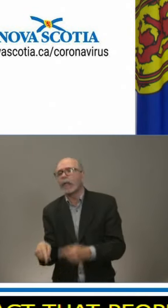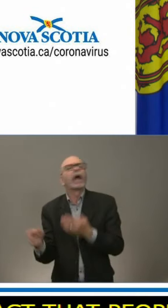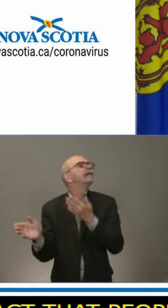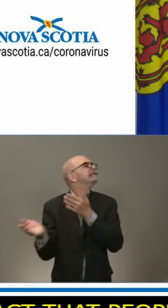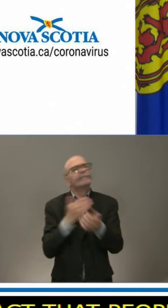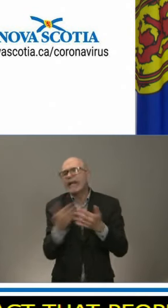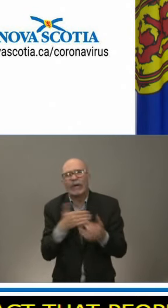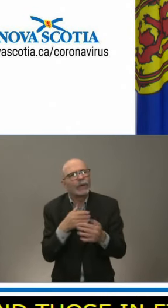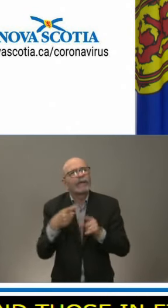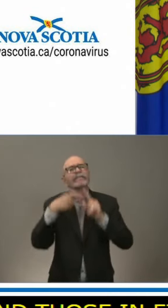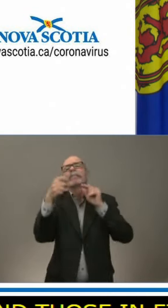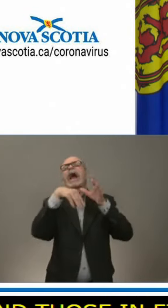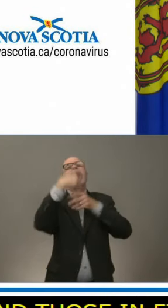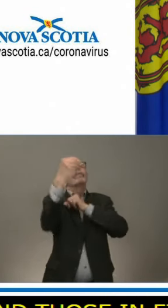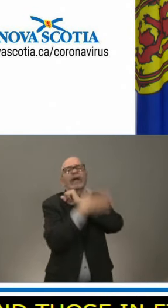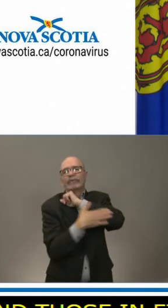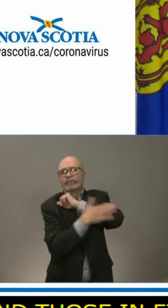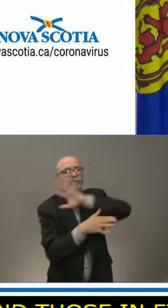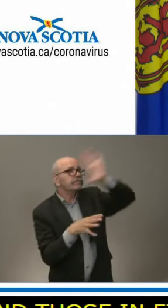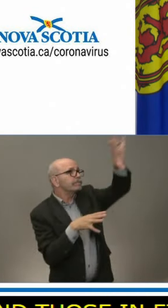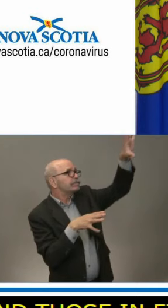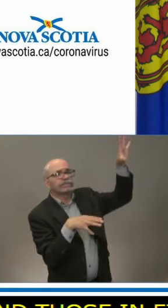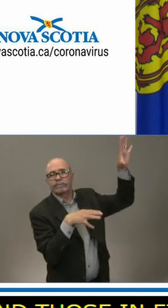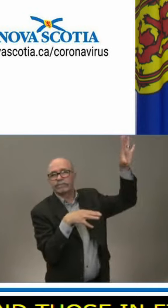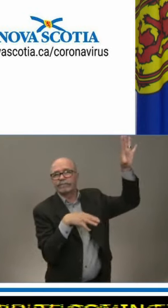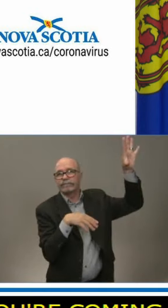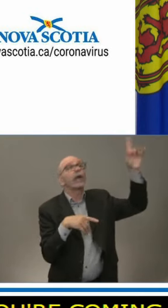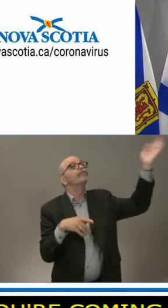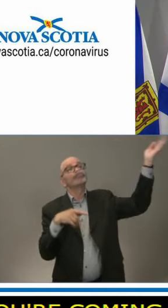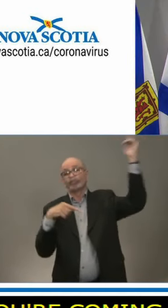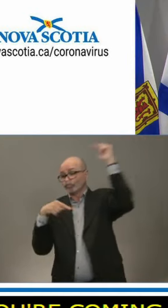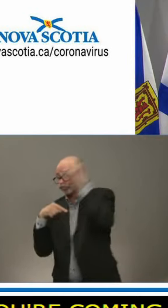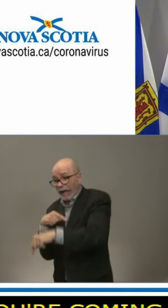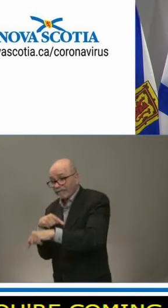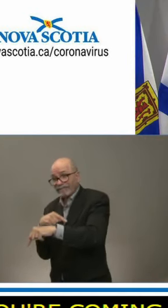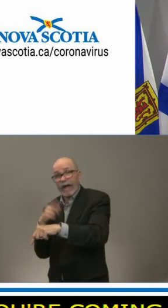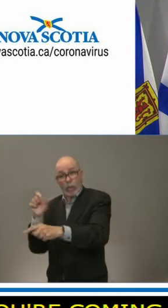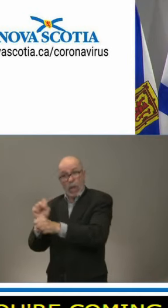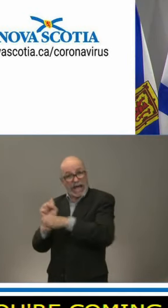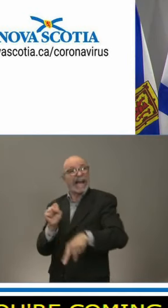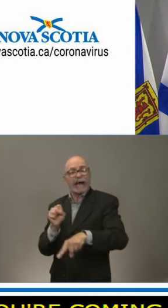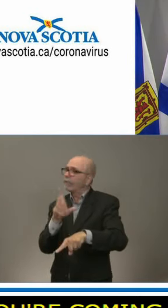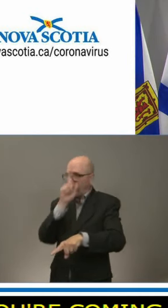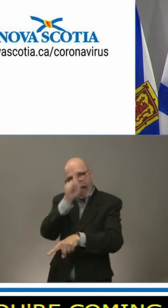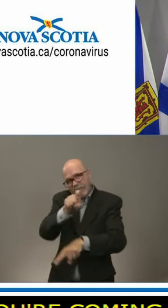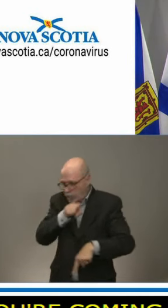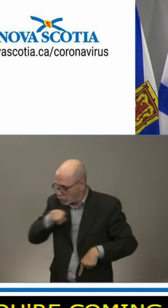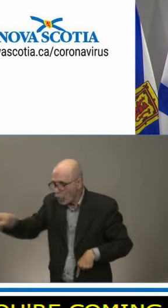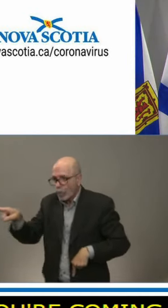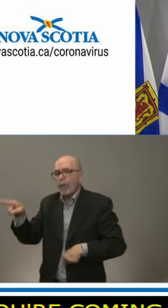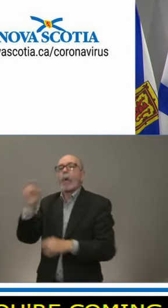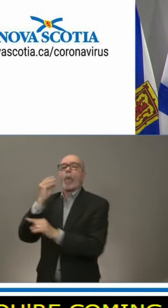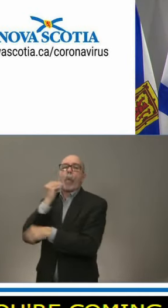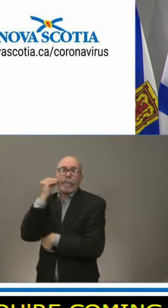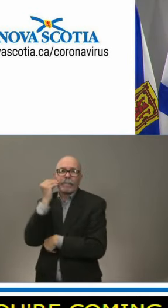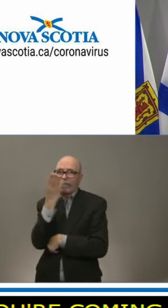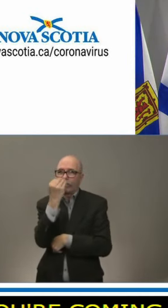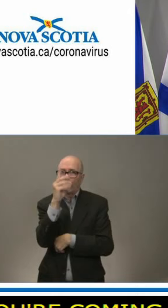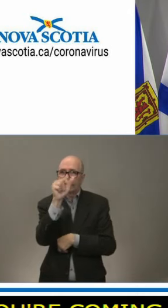we expect you to self-isolate for the 14 days. Next, we'll go to the Cape Breton Post's Nancy King.